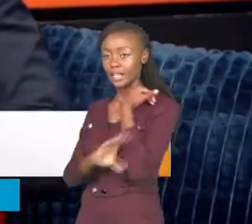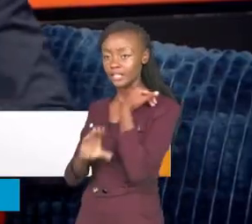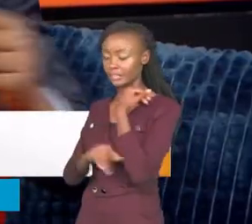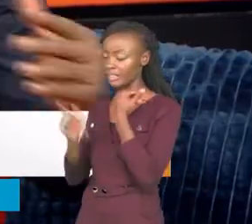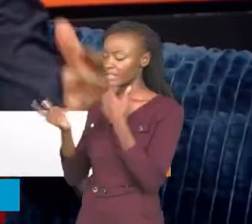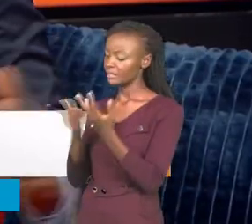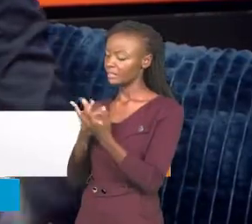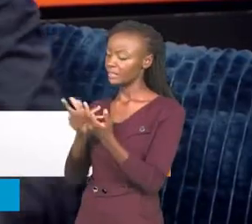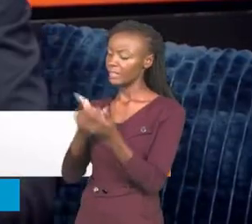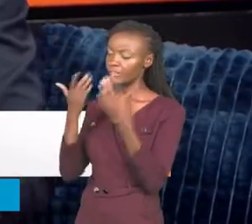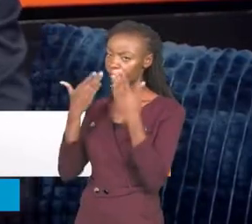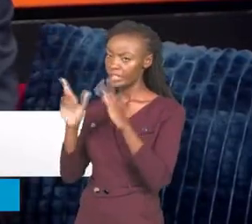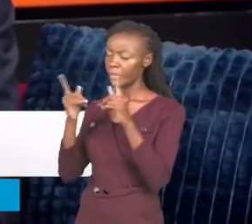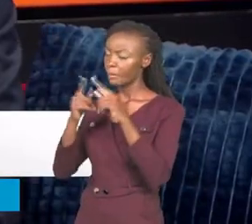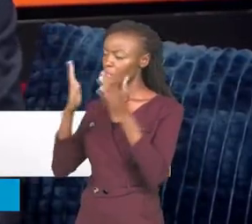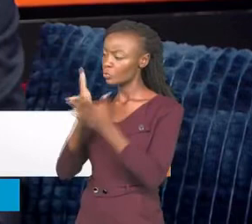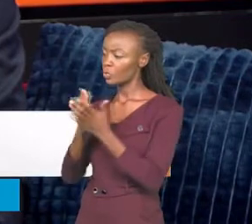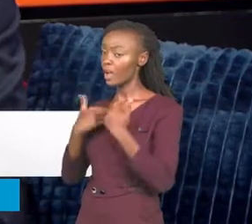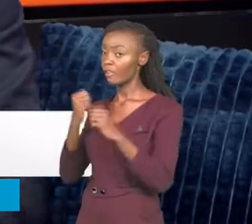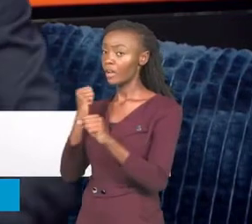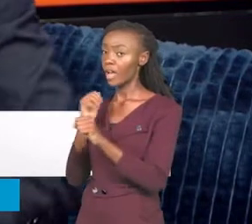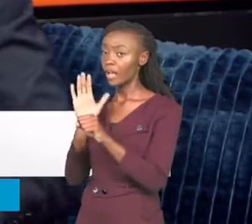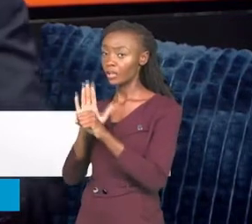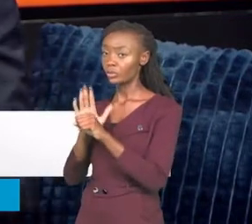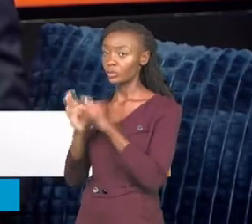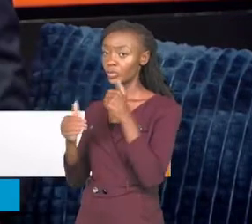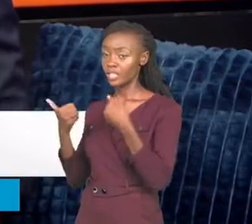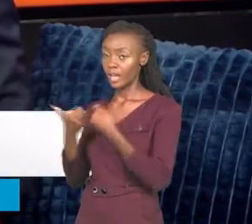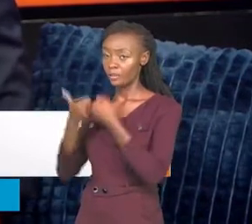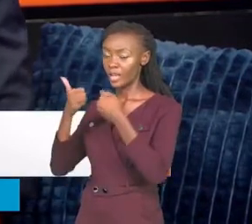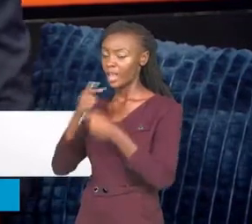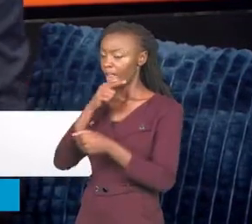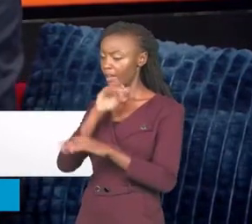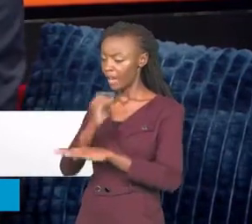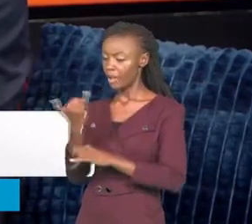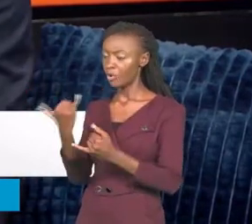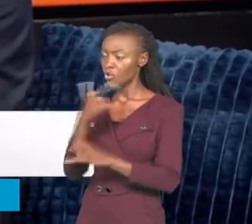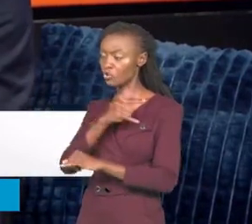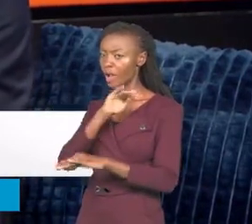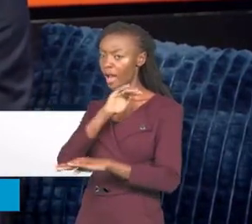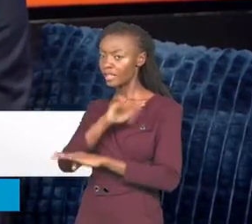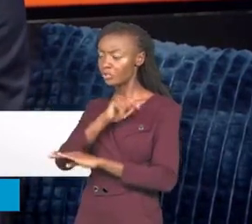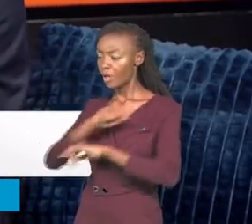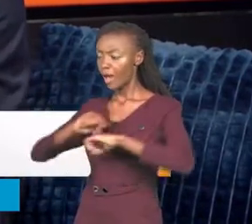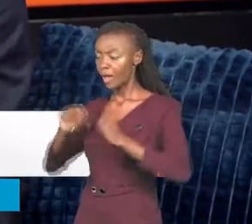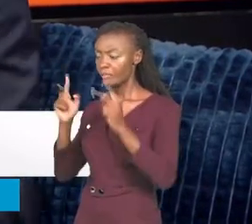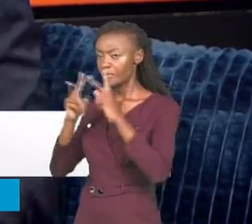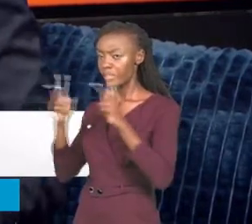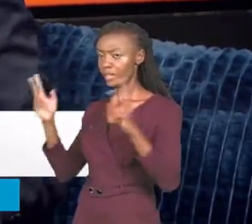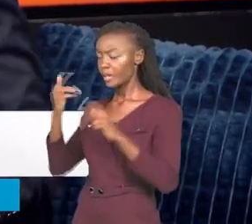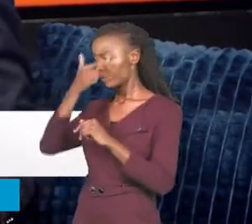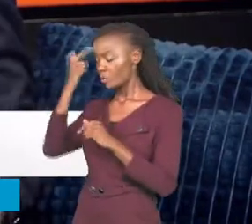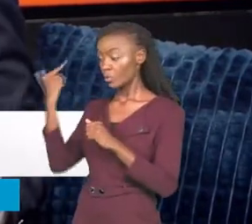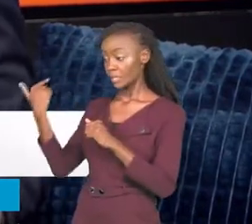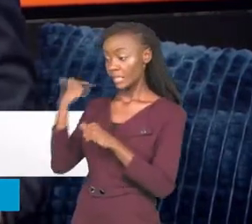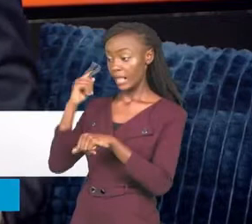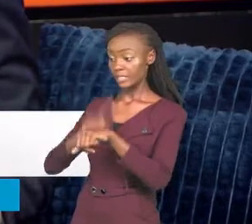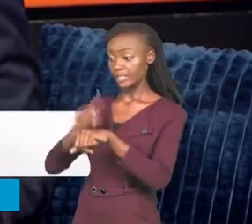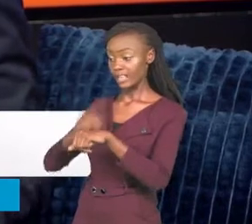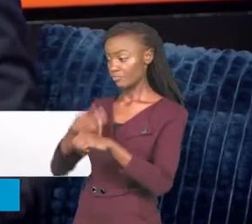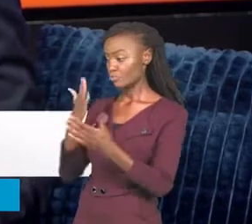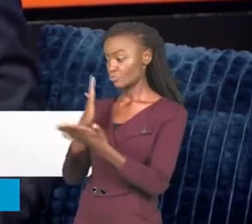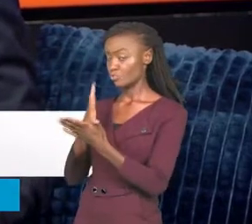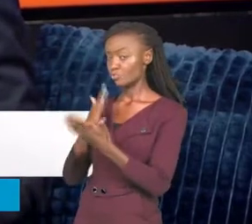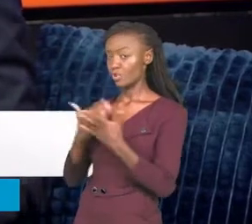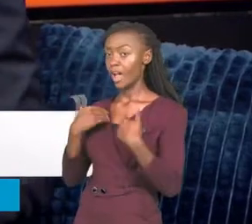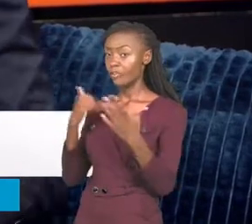you have so much going on around the country. Are you happy? The last time you were here, it was catastrophic, actually. Are you happy with the progress so far? Because